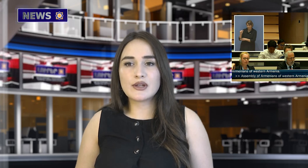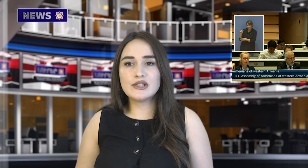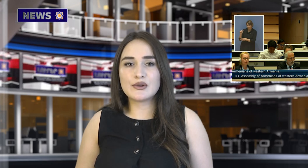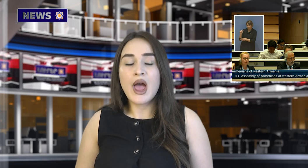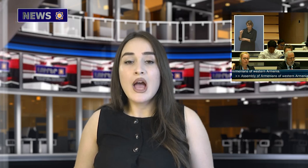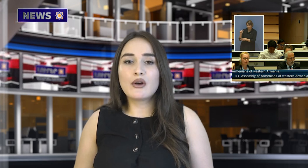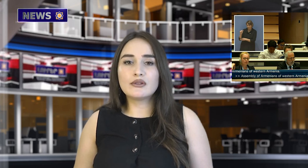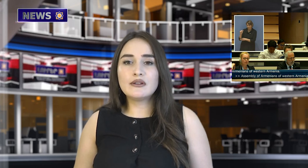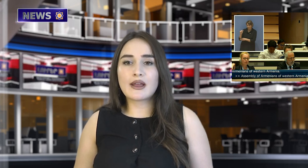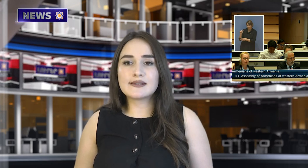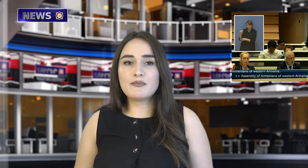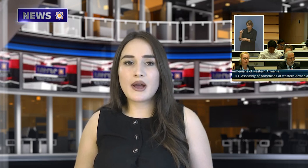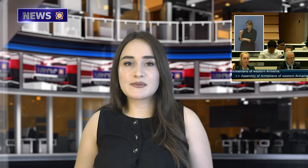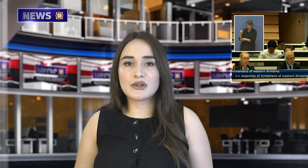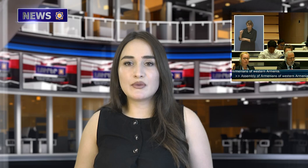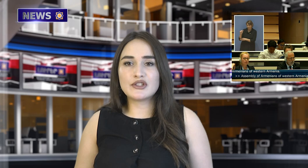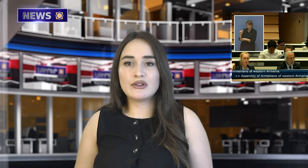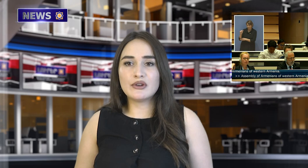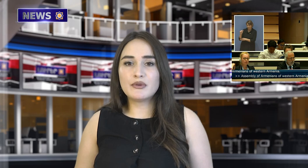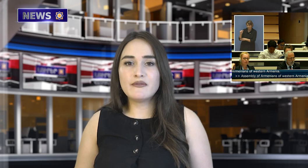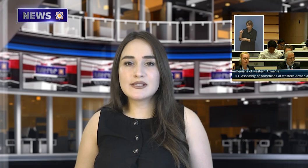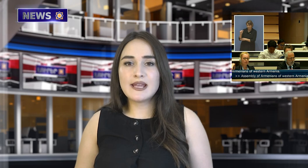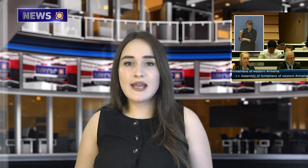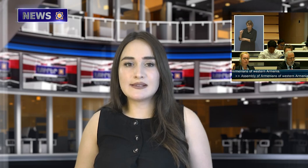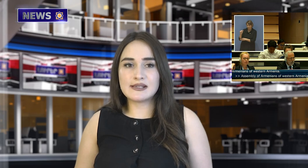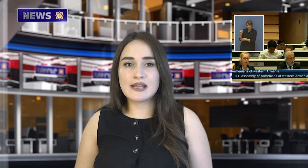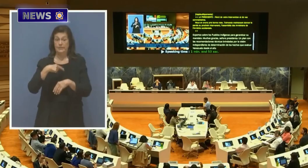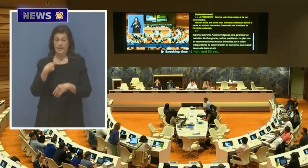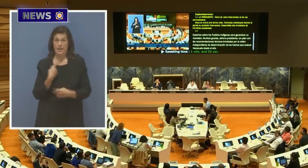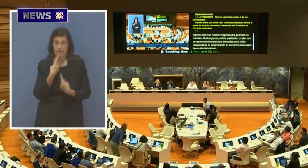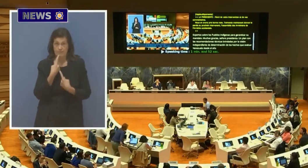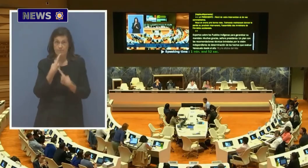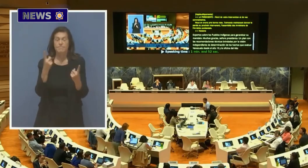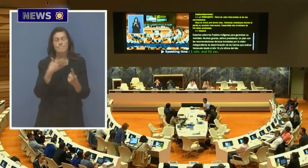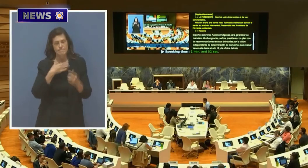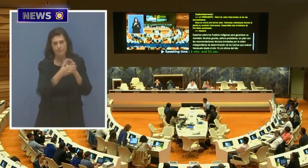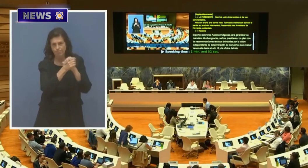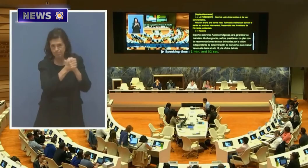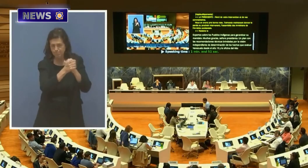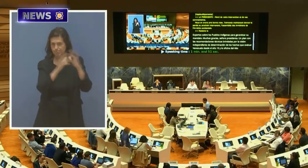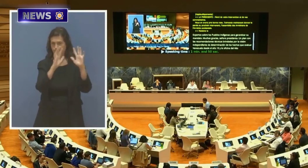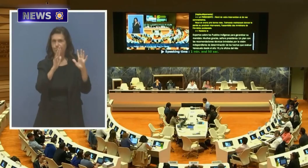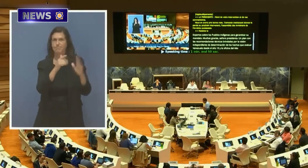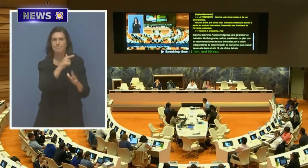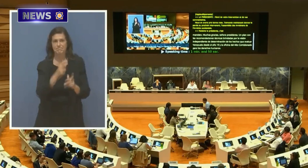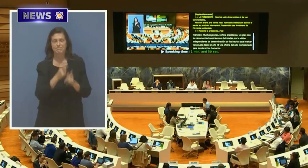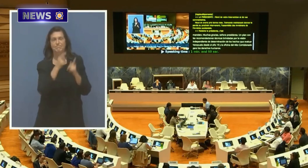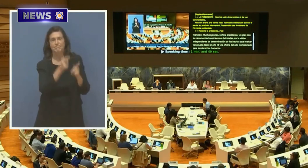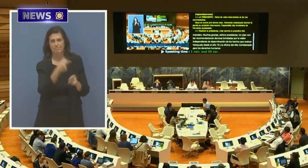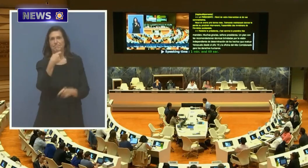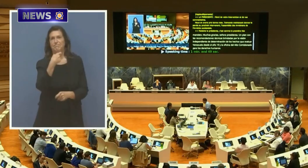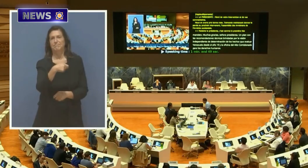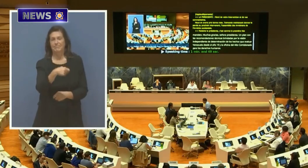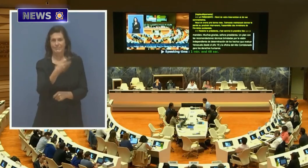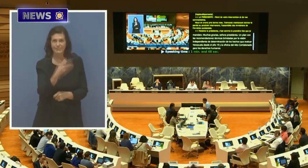1922 called the Nansen Passport, which did not previously exist. This Nansen Passport is one of the oldest passports